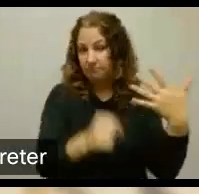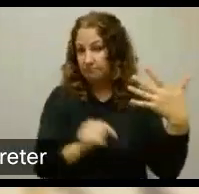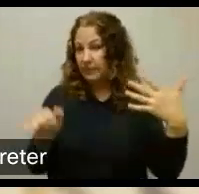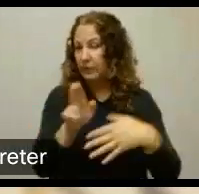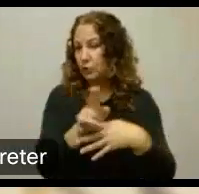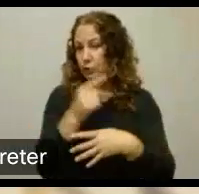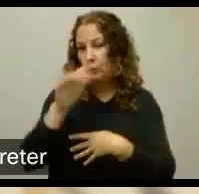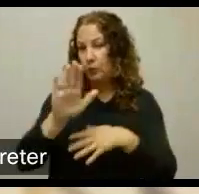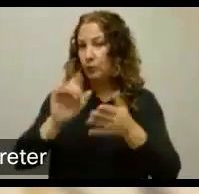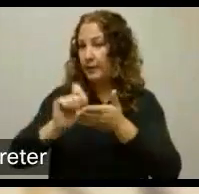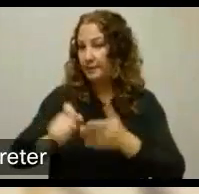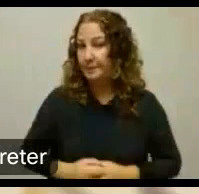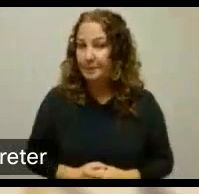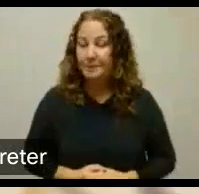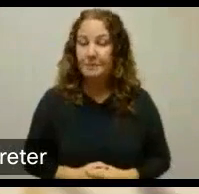of your writing.